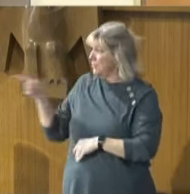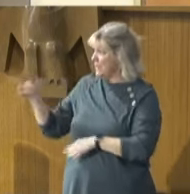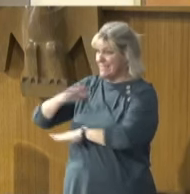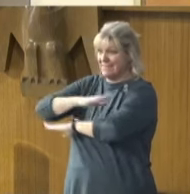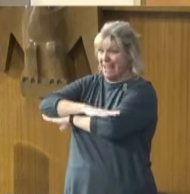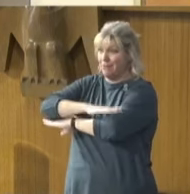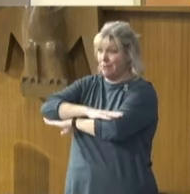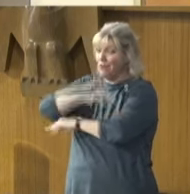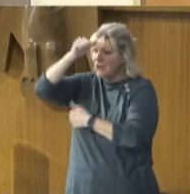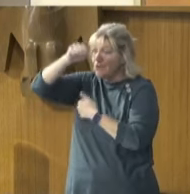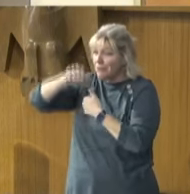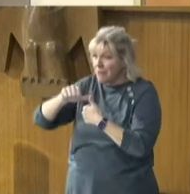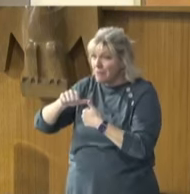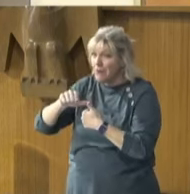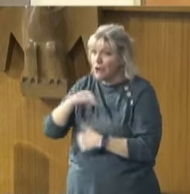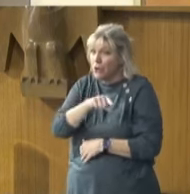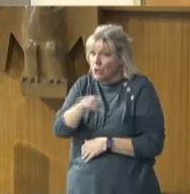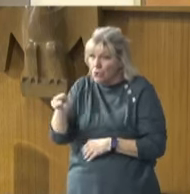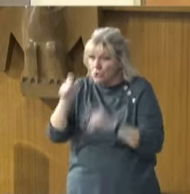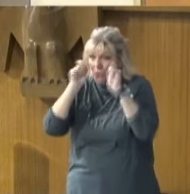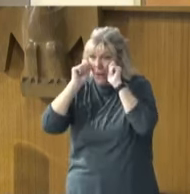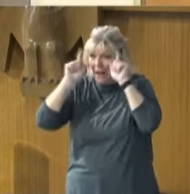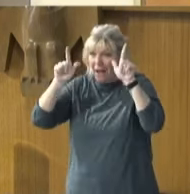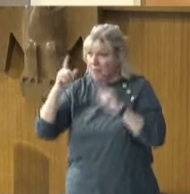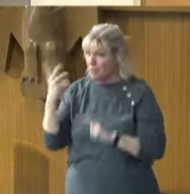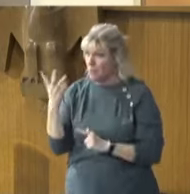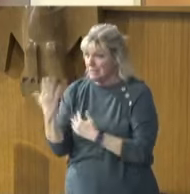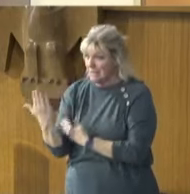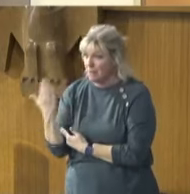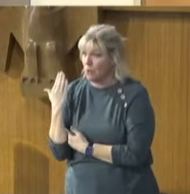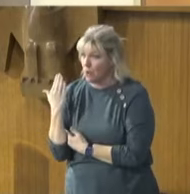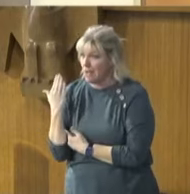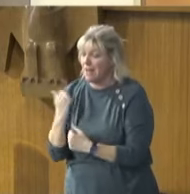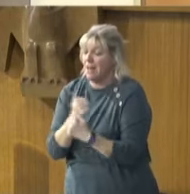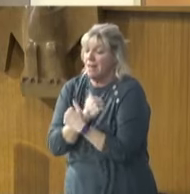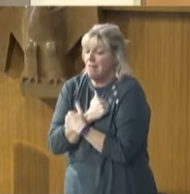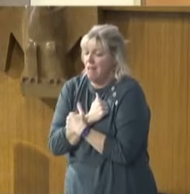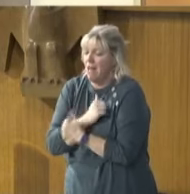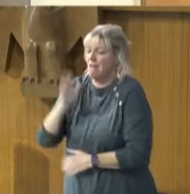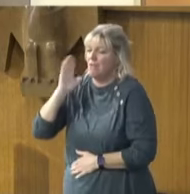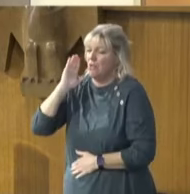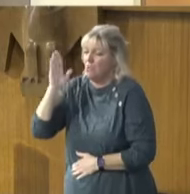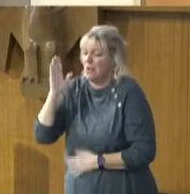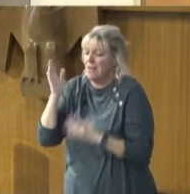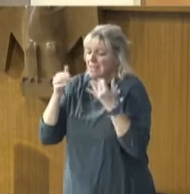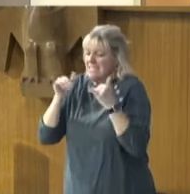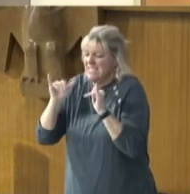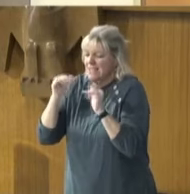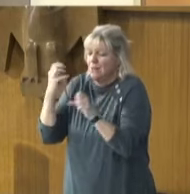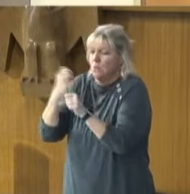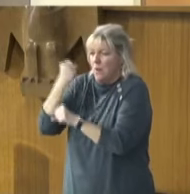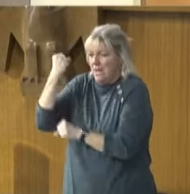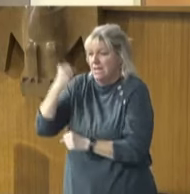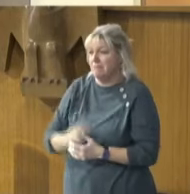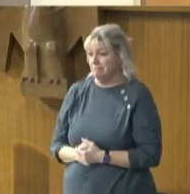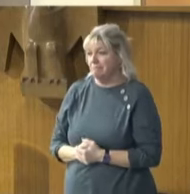us that when we wake up on Wednesday, love will still win.